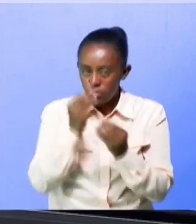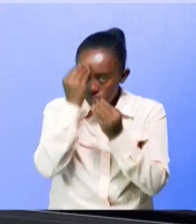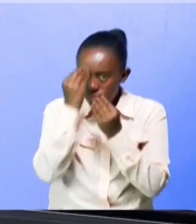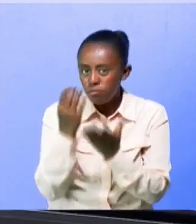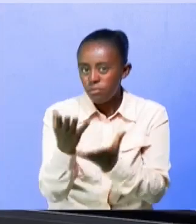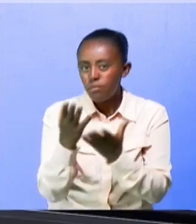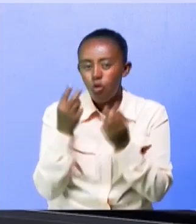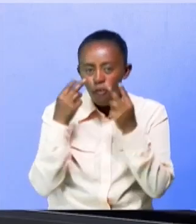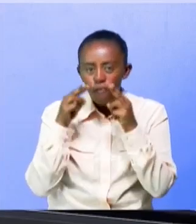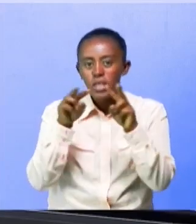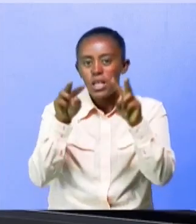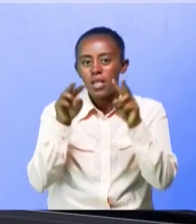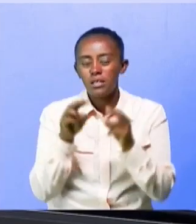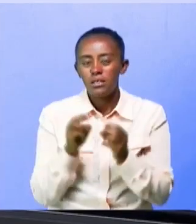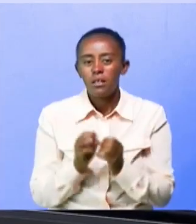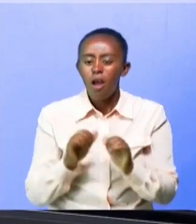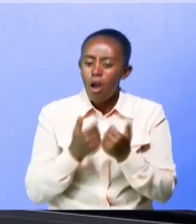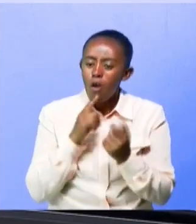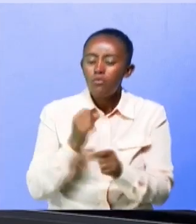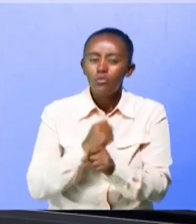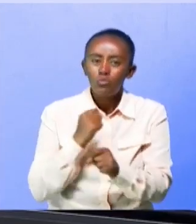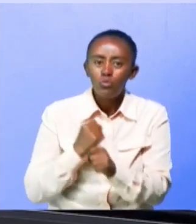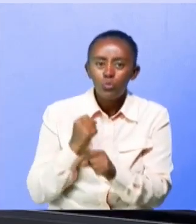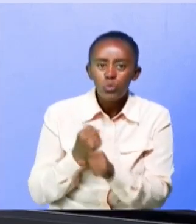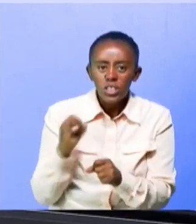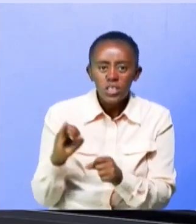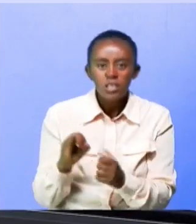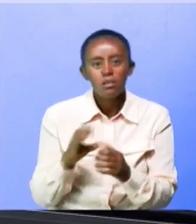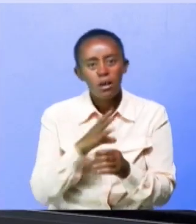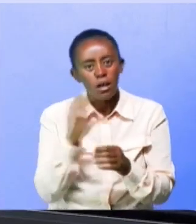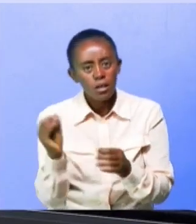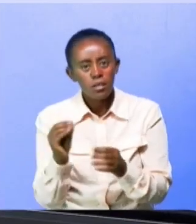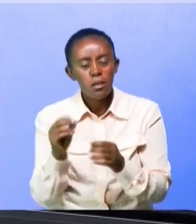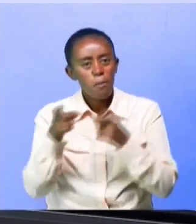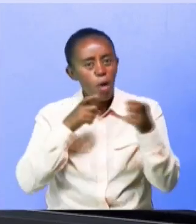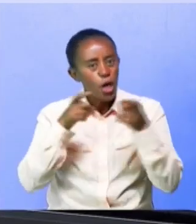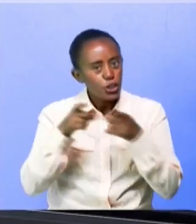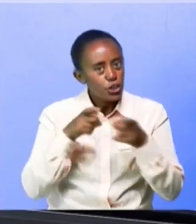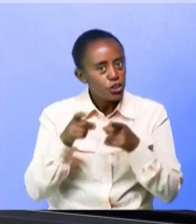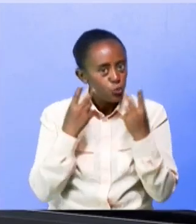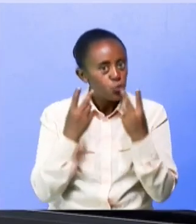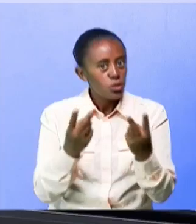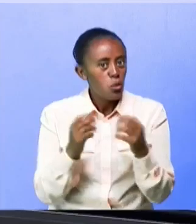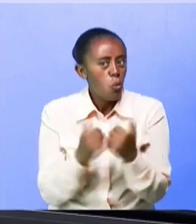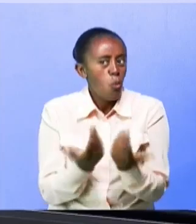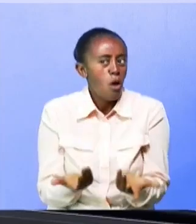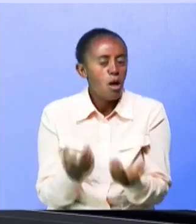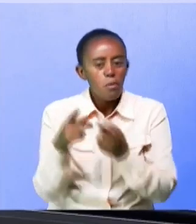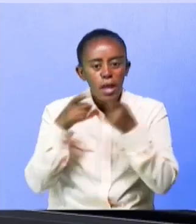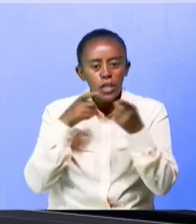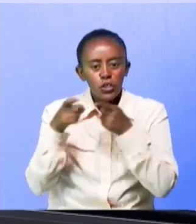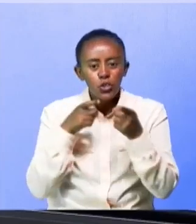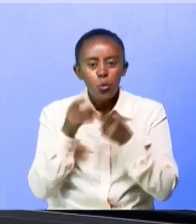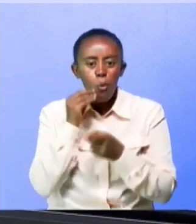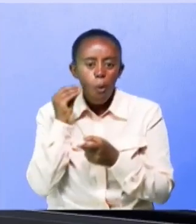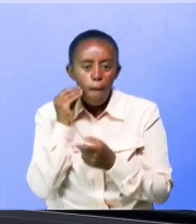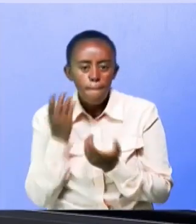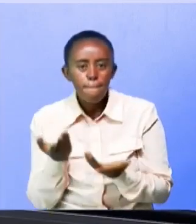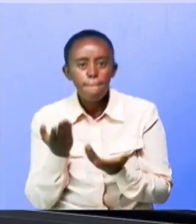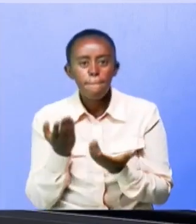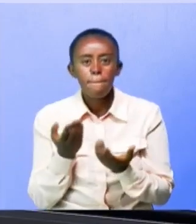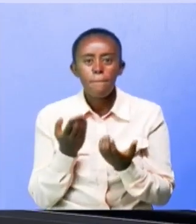more emphasis to them, how far they are doing and managing, while they are managing at home, they